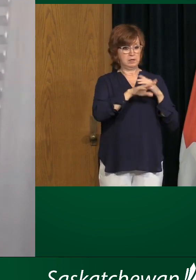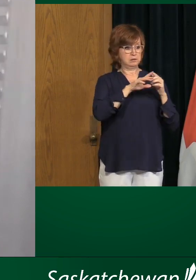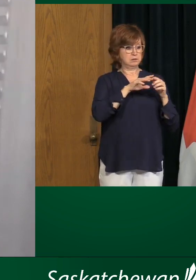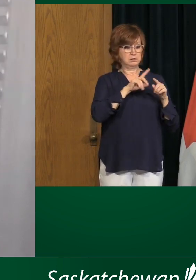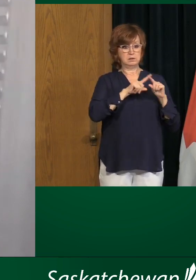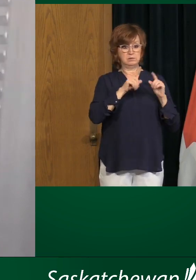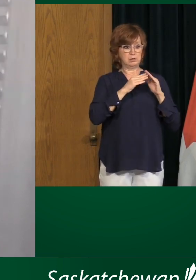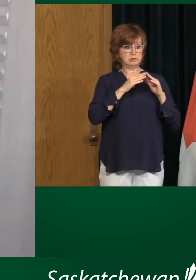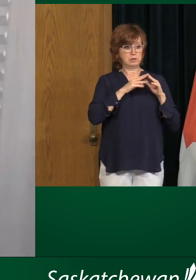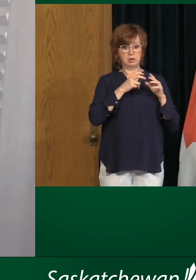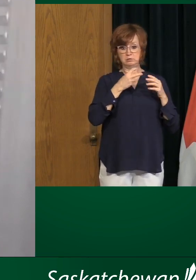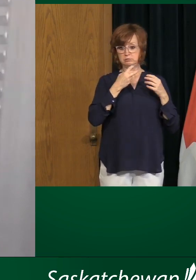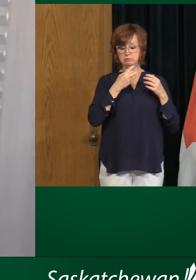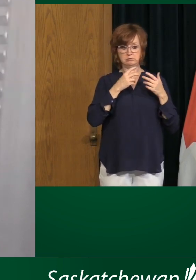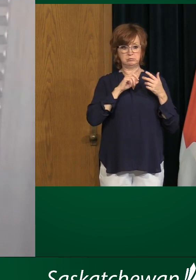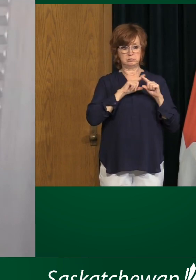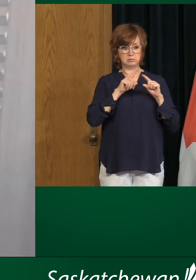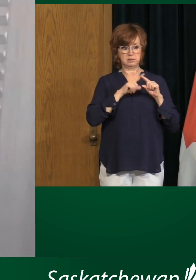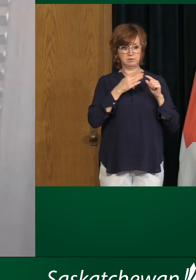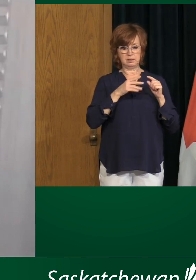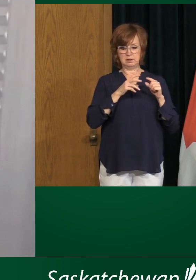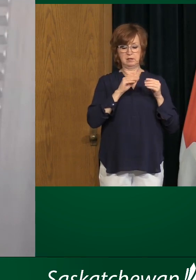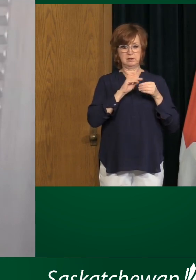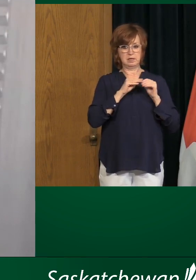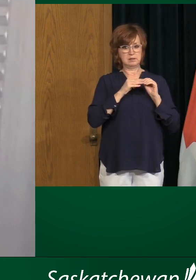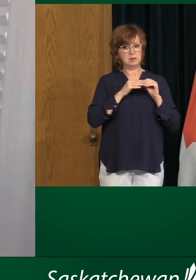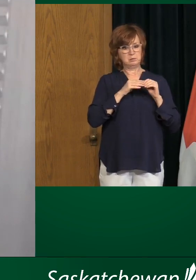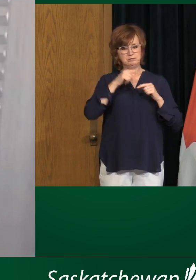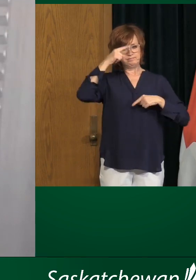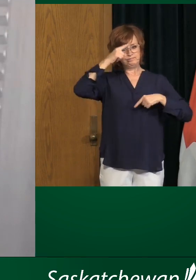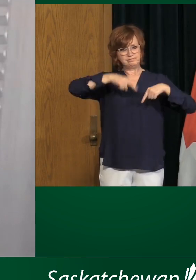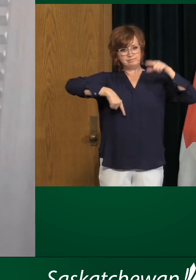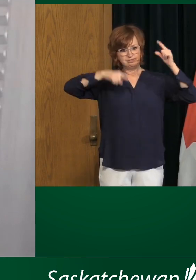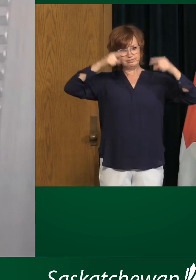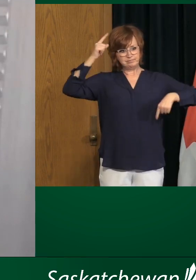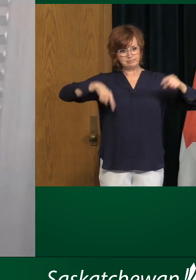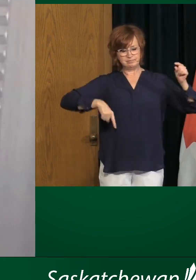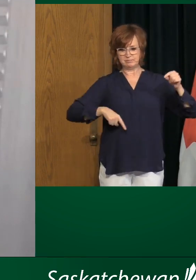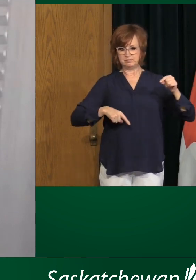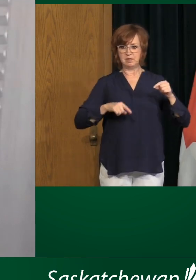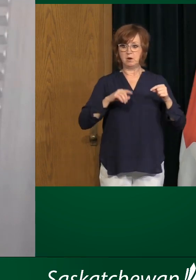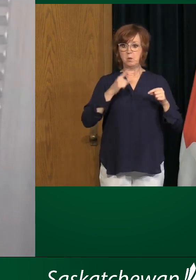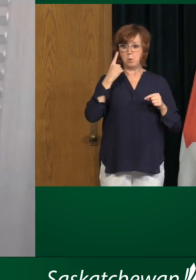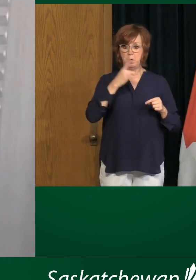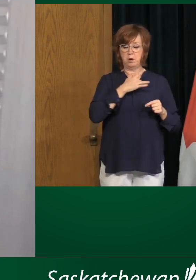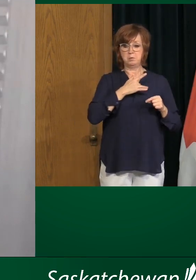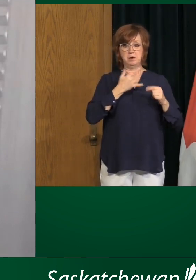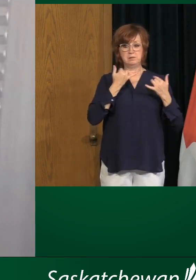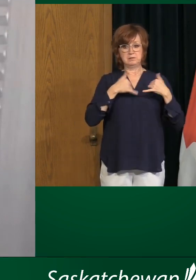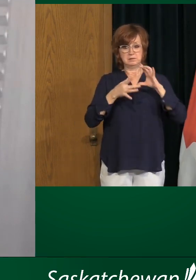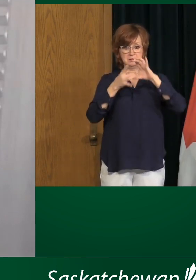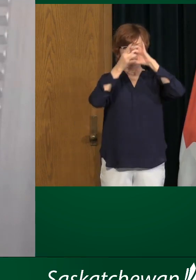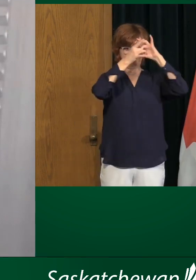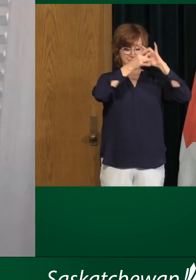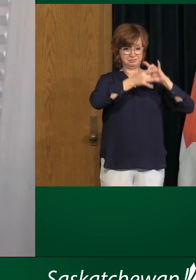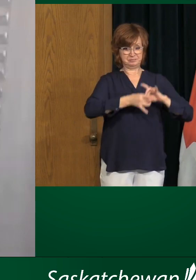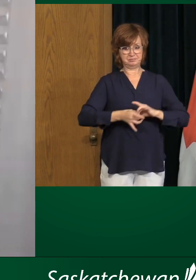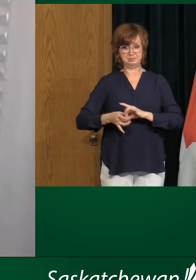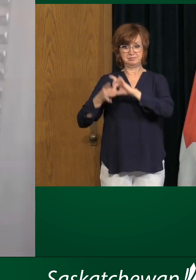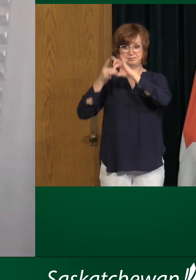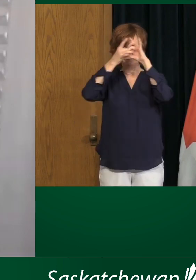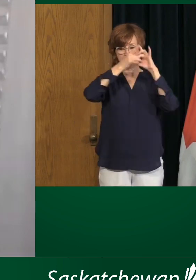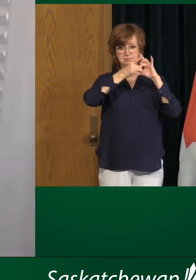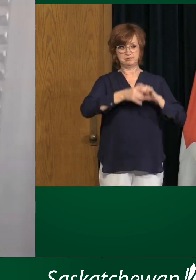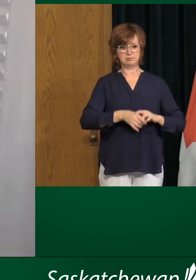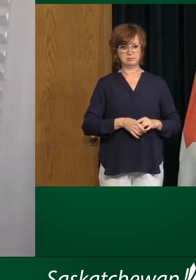it represents that underlying number in that area, we have to still recognize that it's still connected. What affects one area also will affect other areas.